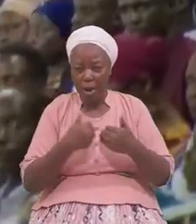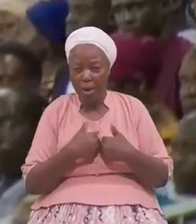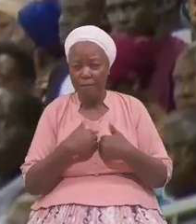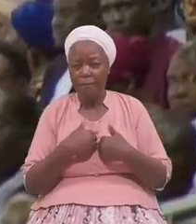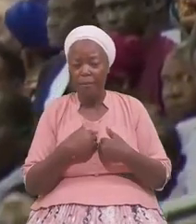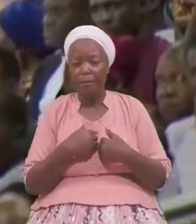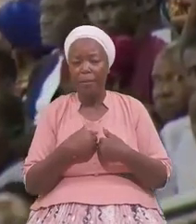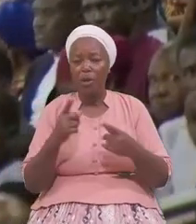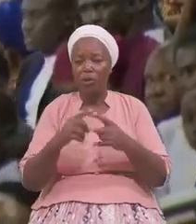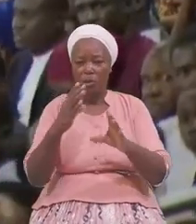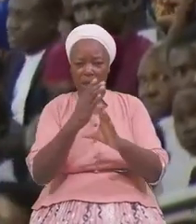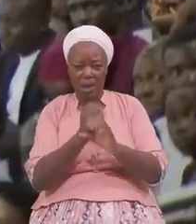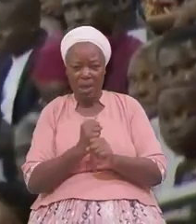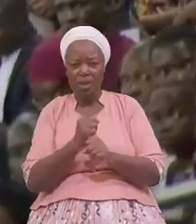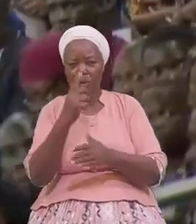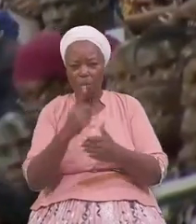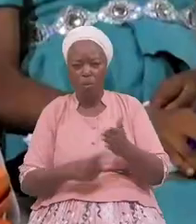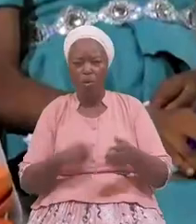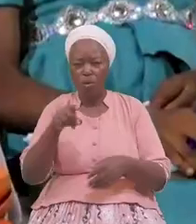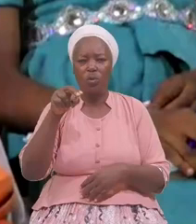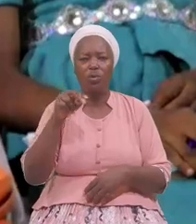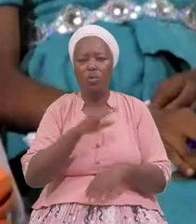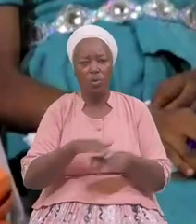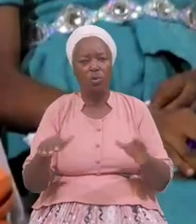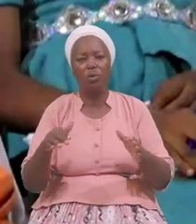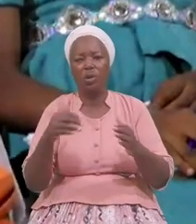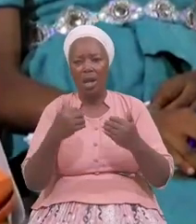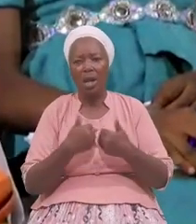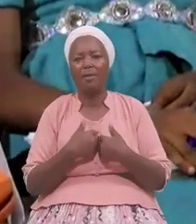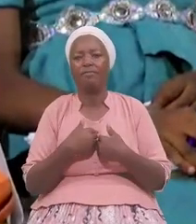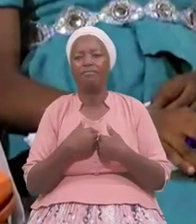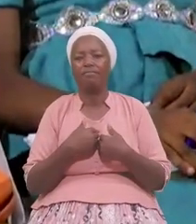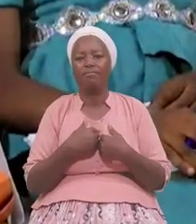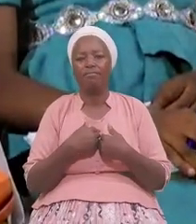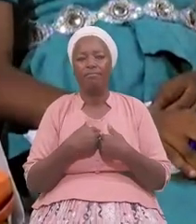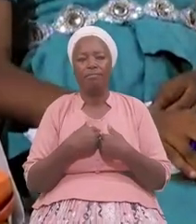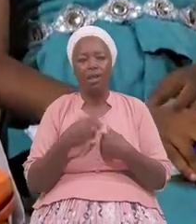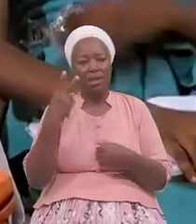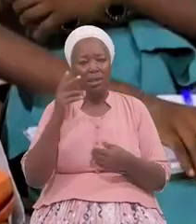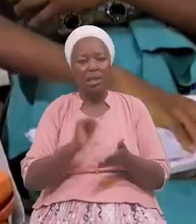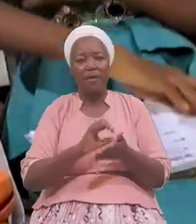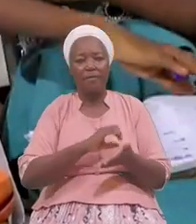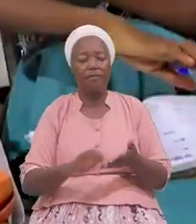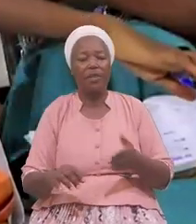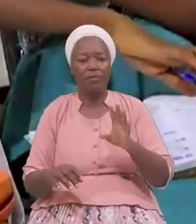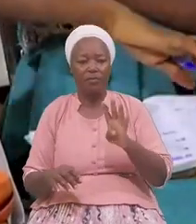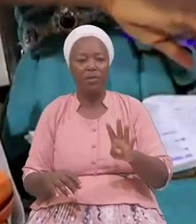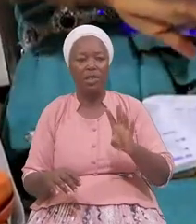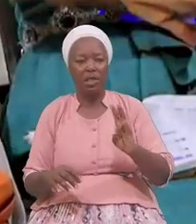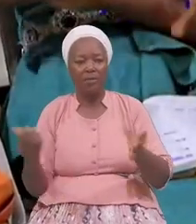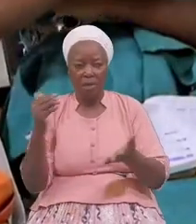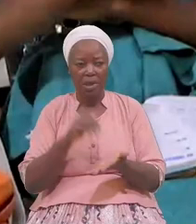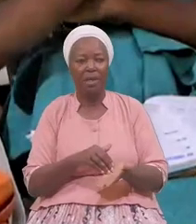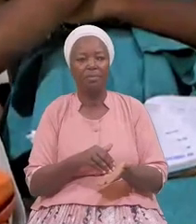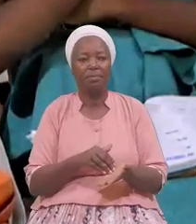have to get what you don't have. Look at that verse 47